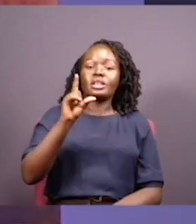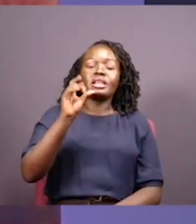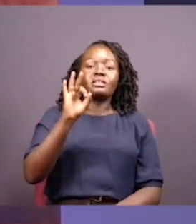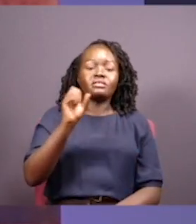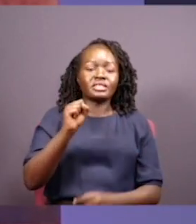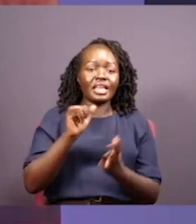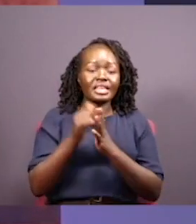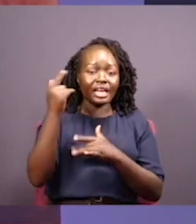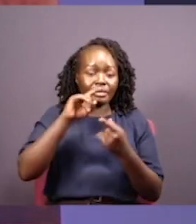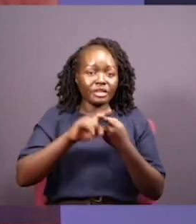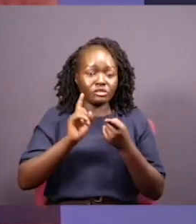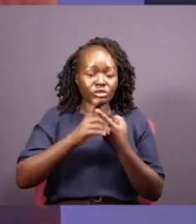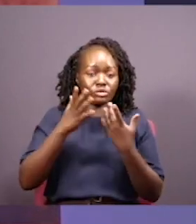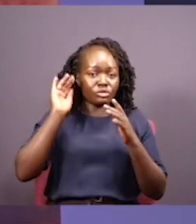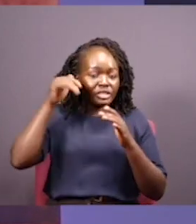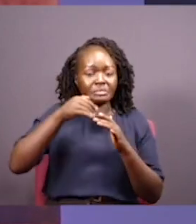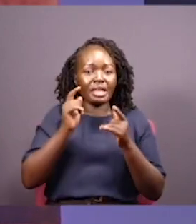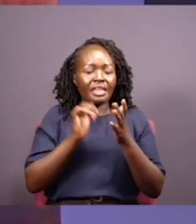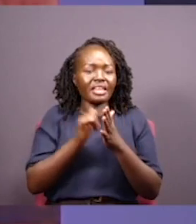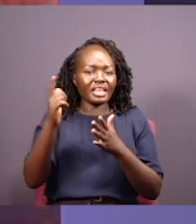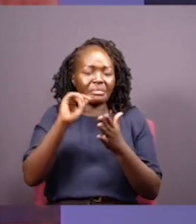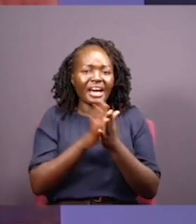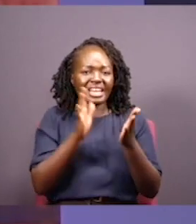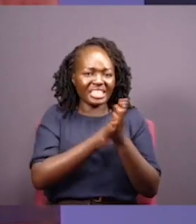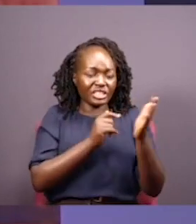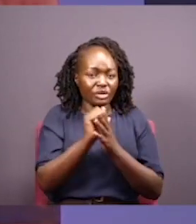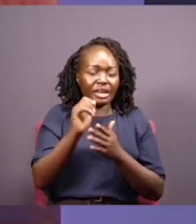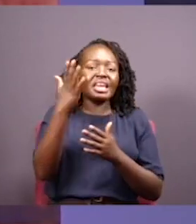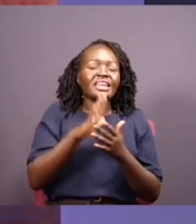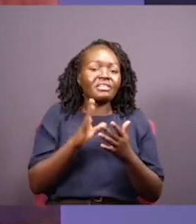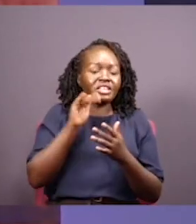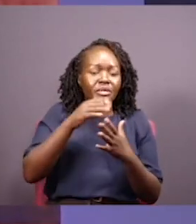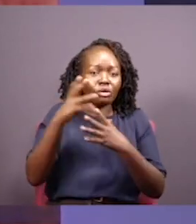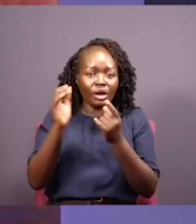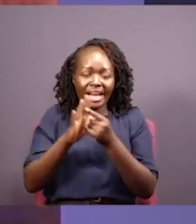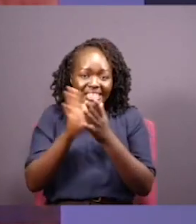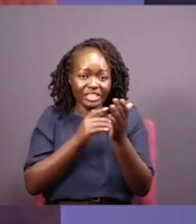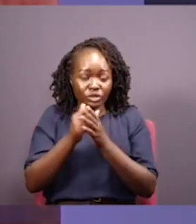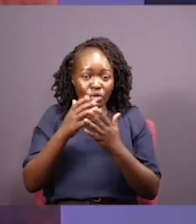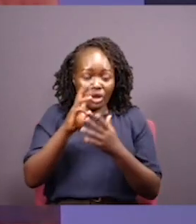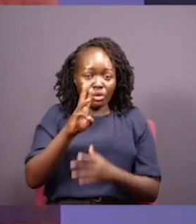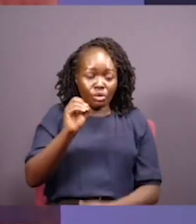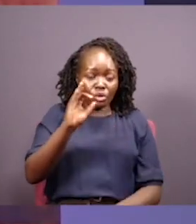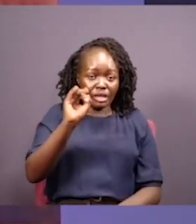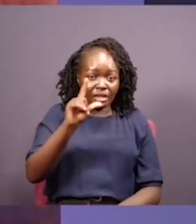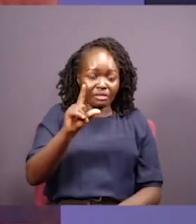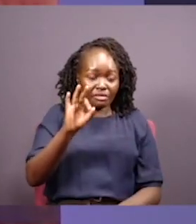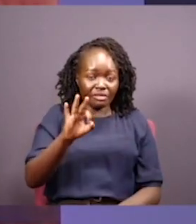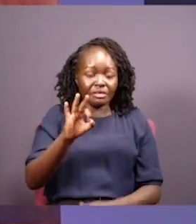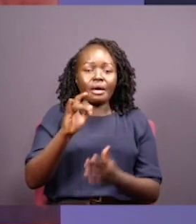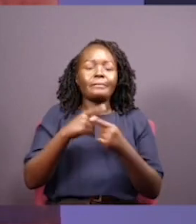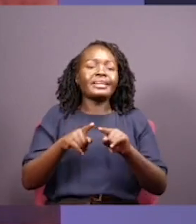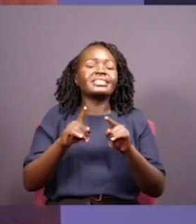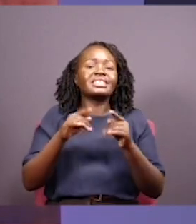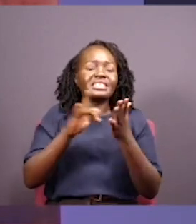and devour the sheep. It's never the other way around. But Jesus reverses that. Jesus commands